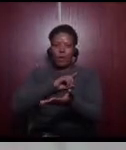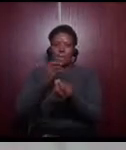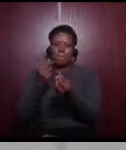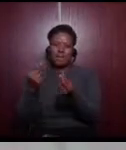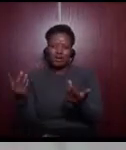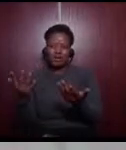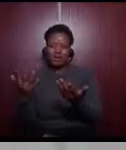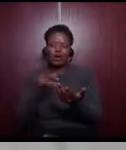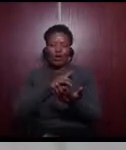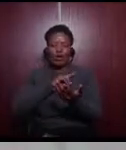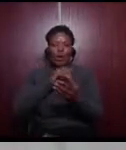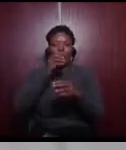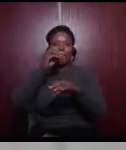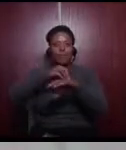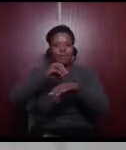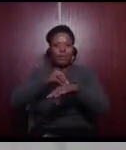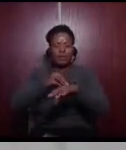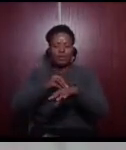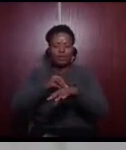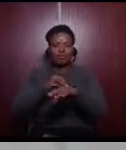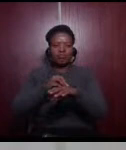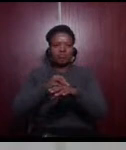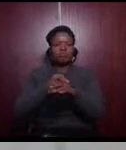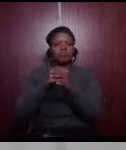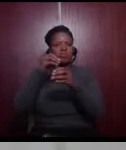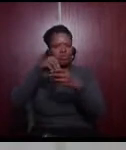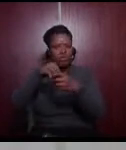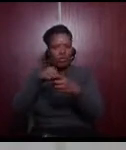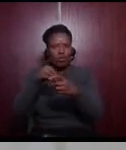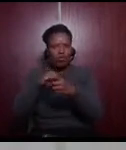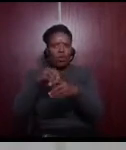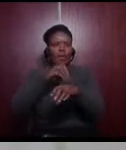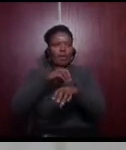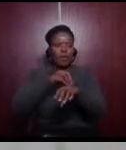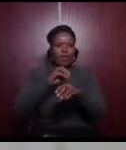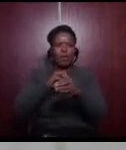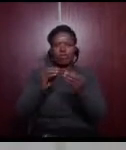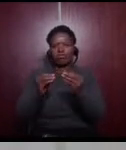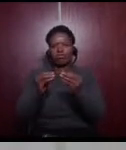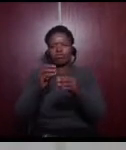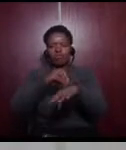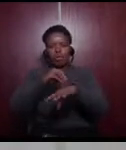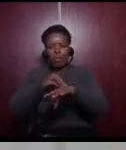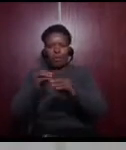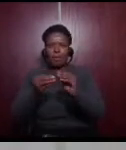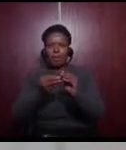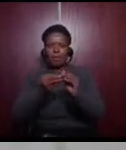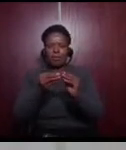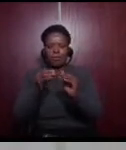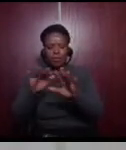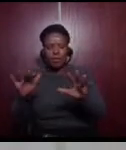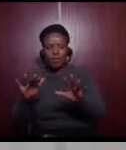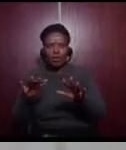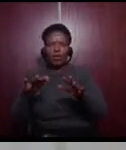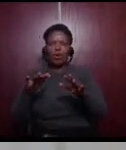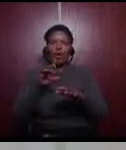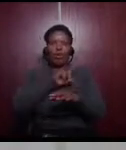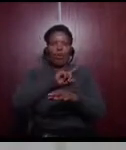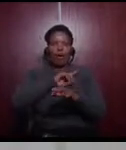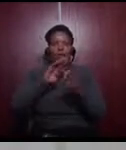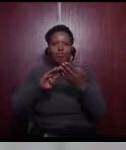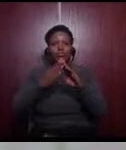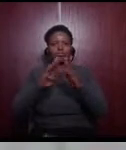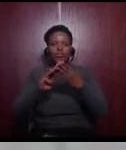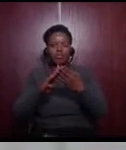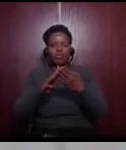is dealing on the matters of disaster risk, because people must not be hungry. The organization is responsible maybe for community feeding schemes and